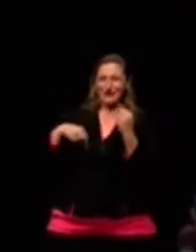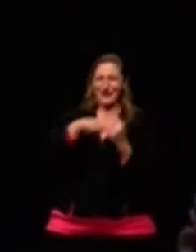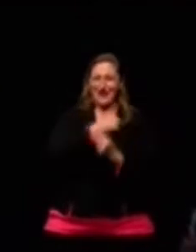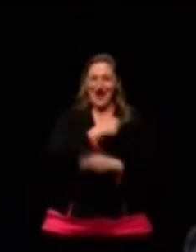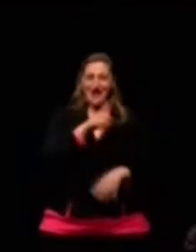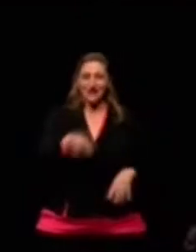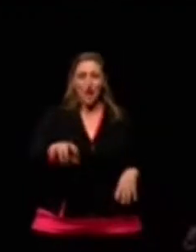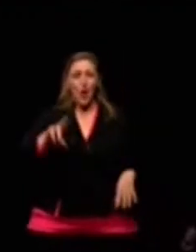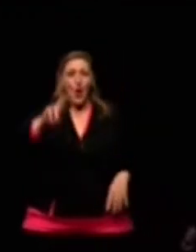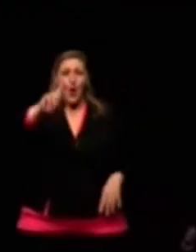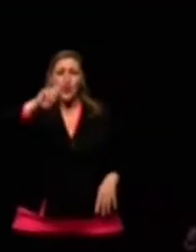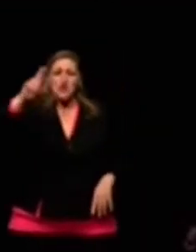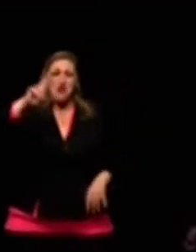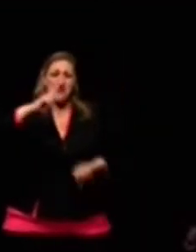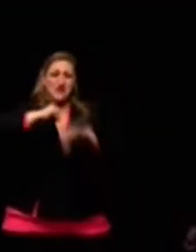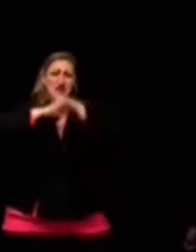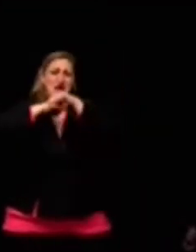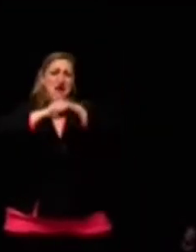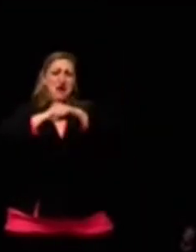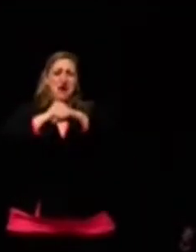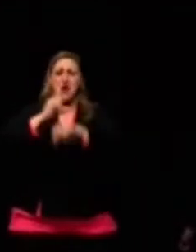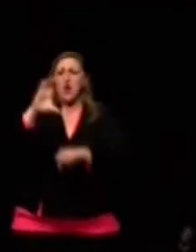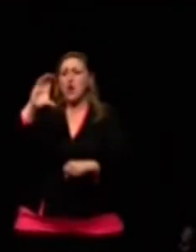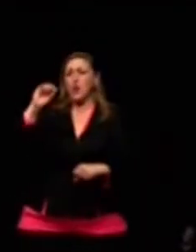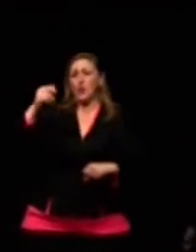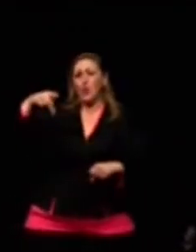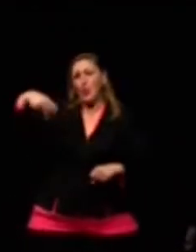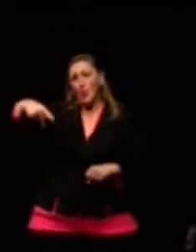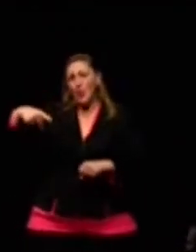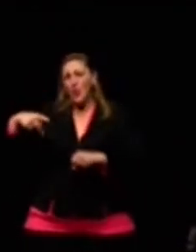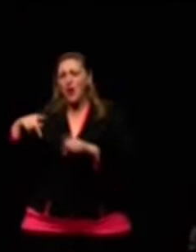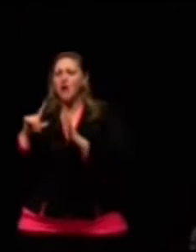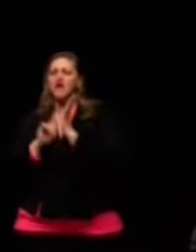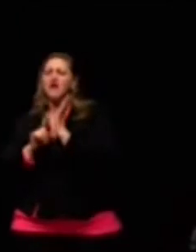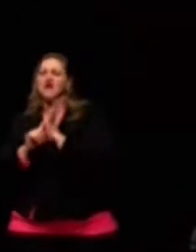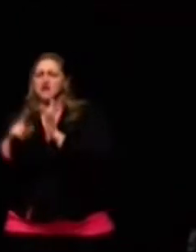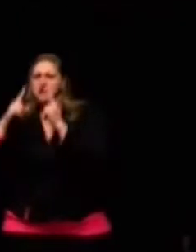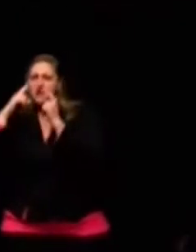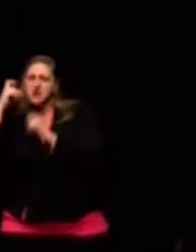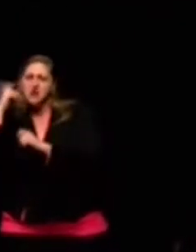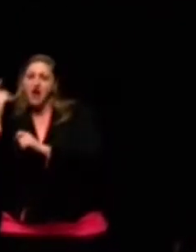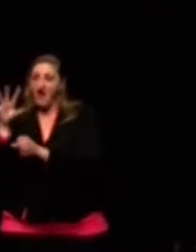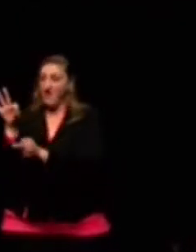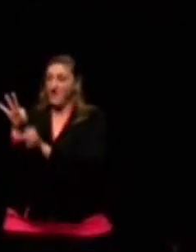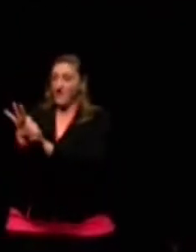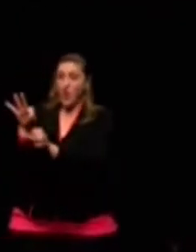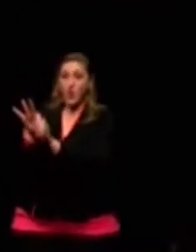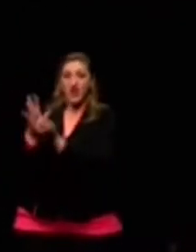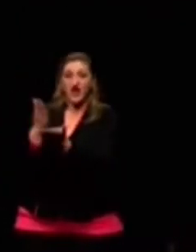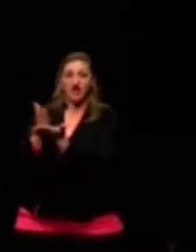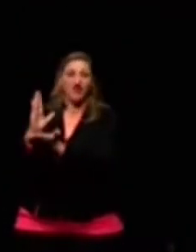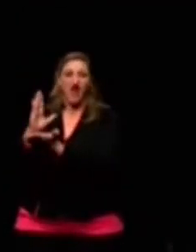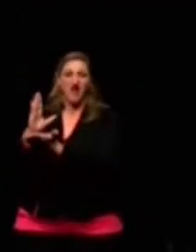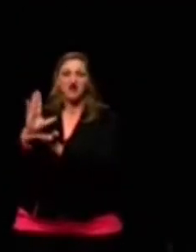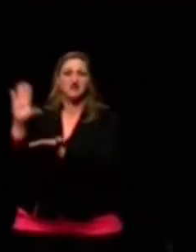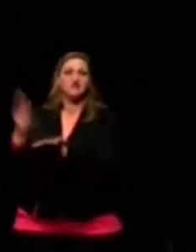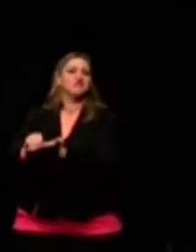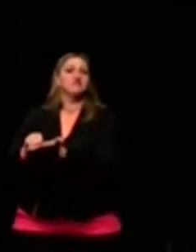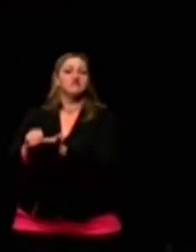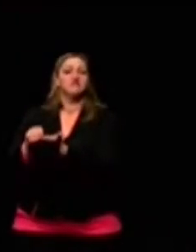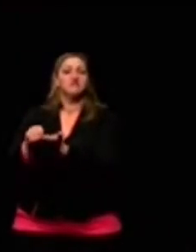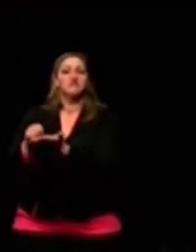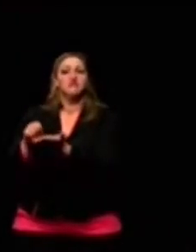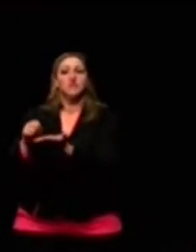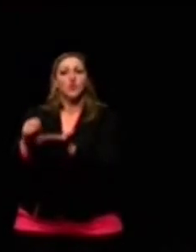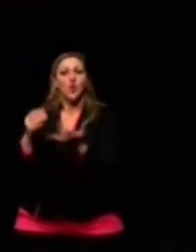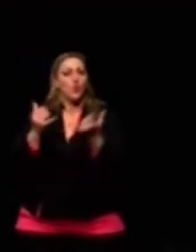Republicans are defending coup plotters. They're curbing voting rights at precisely the moment